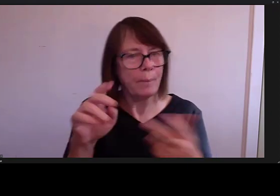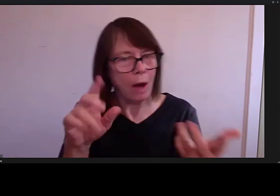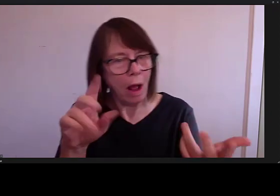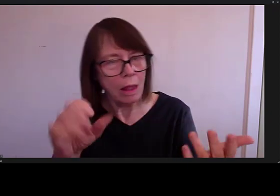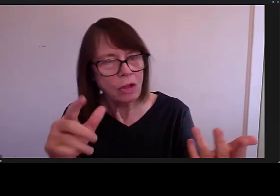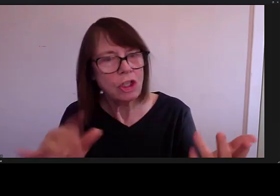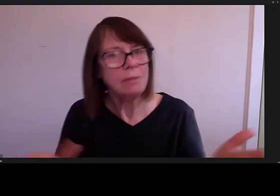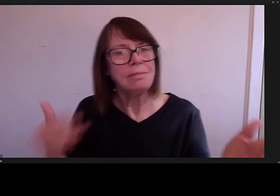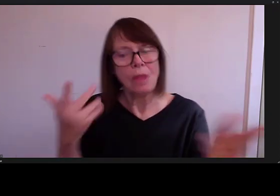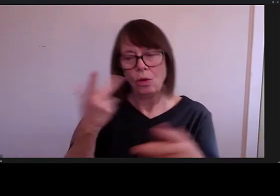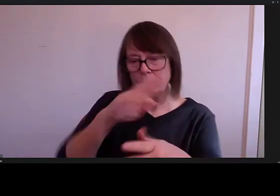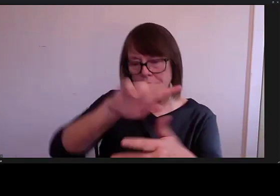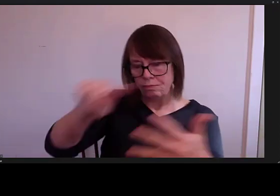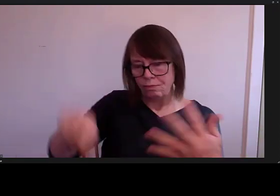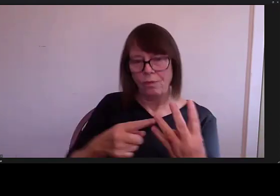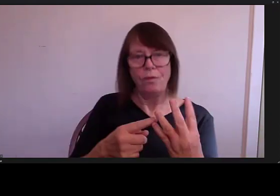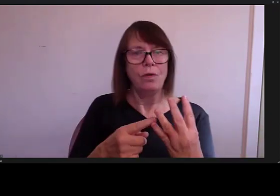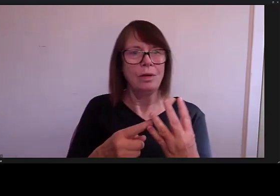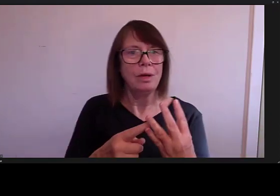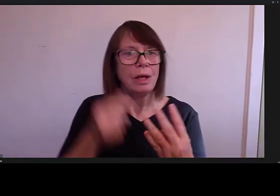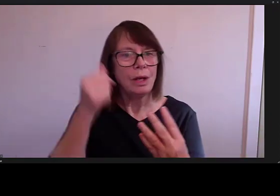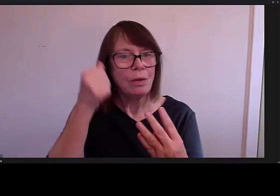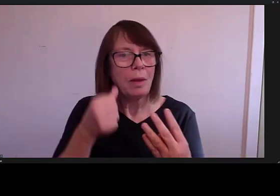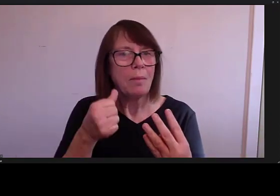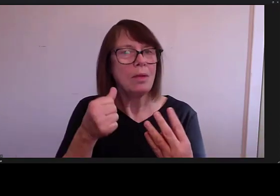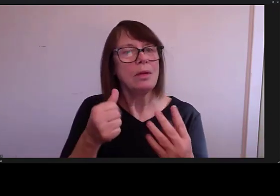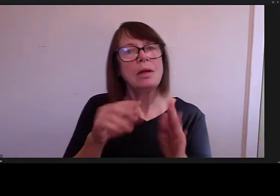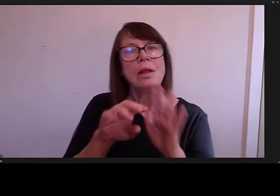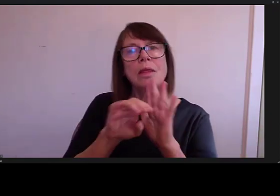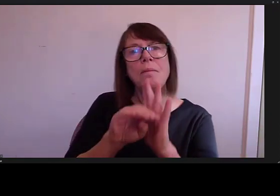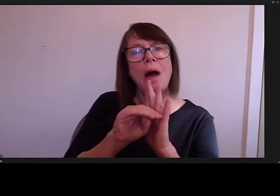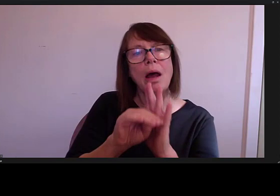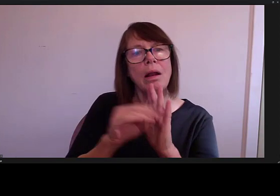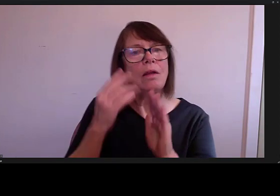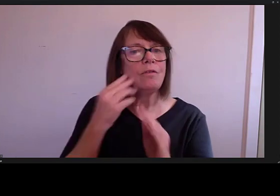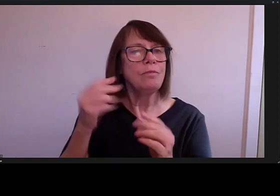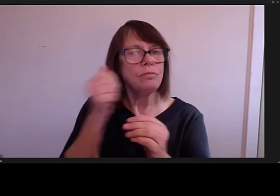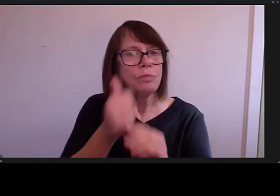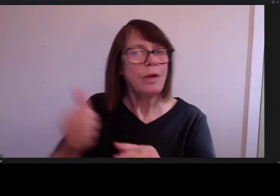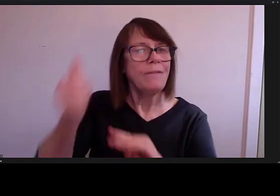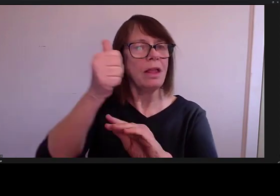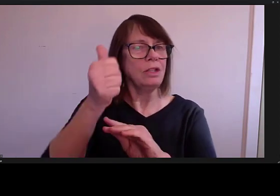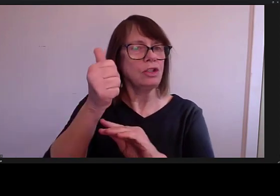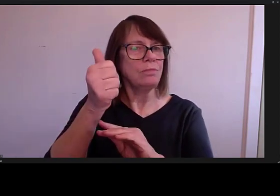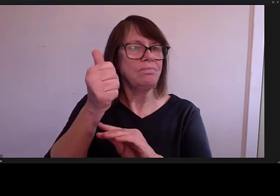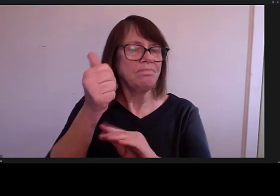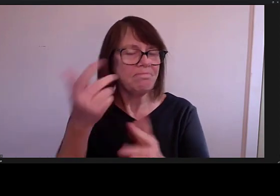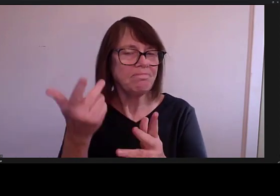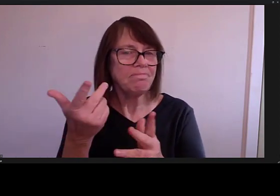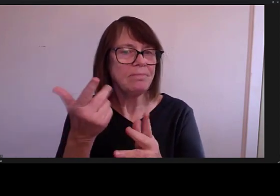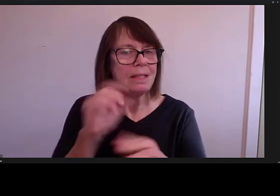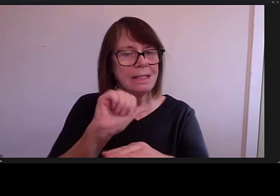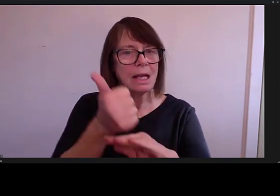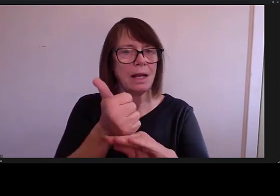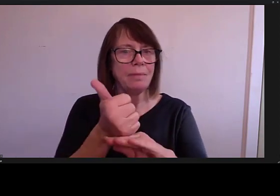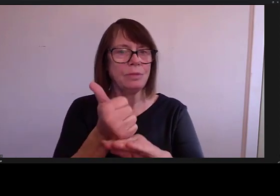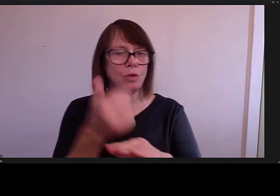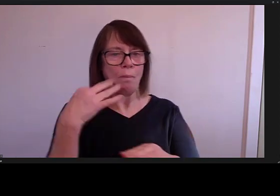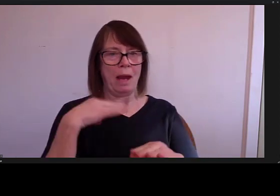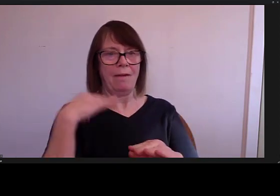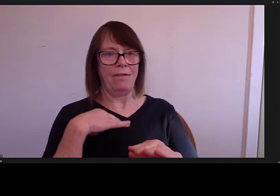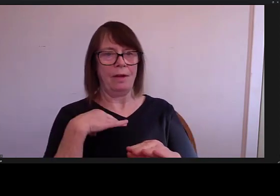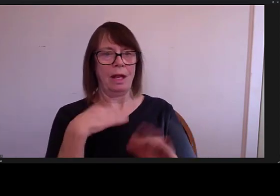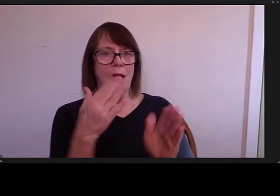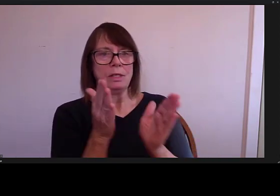Stephanie Nixon around the coin model of privilege, these systems are set up to serve a small group of people, often at the